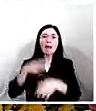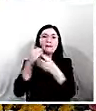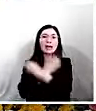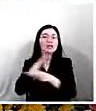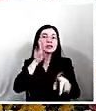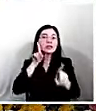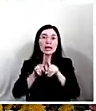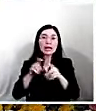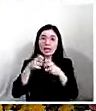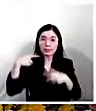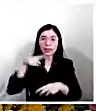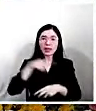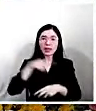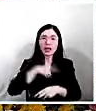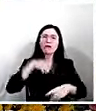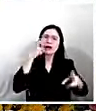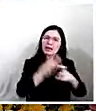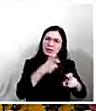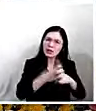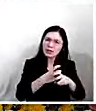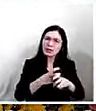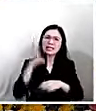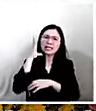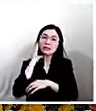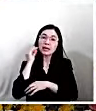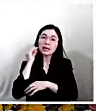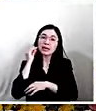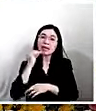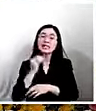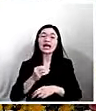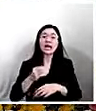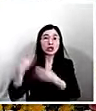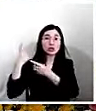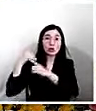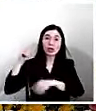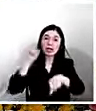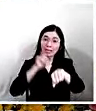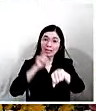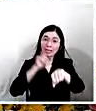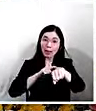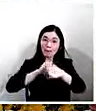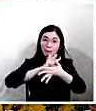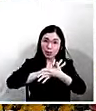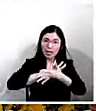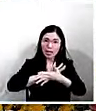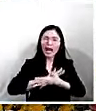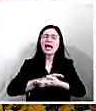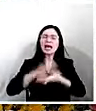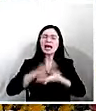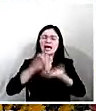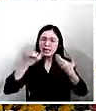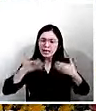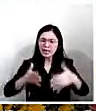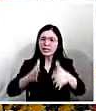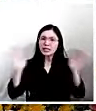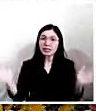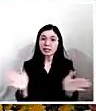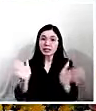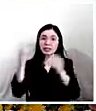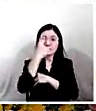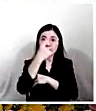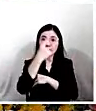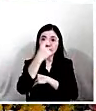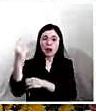time of pandemic, let us encourage each other with sincere faith in God, that we will be able